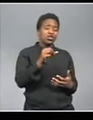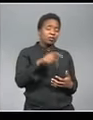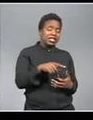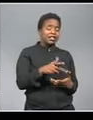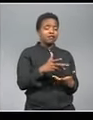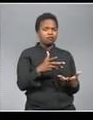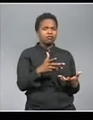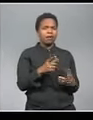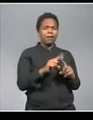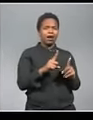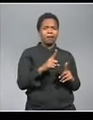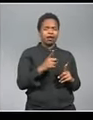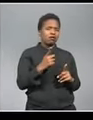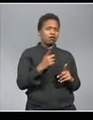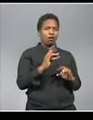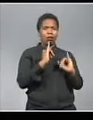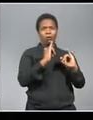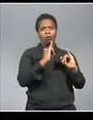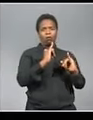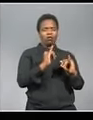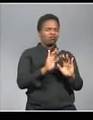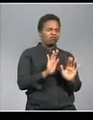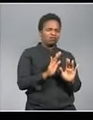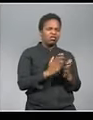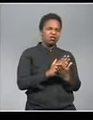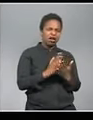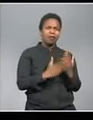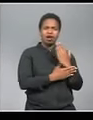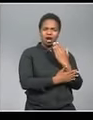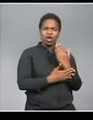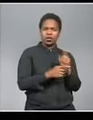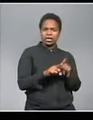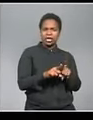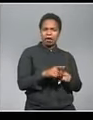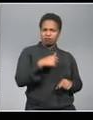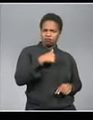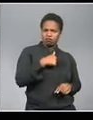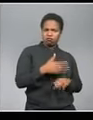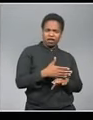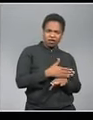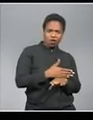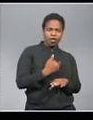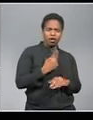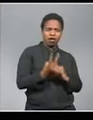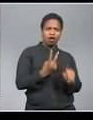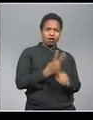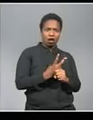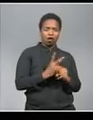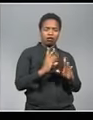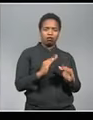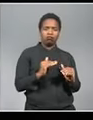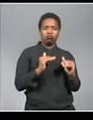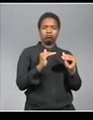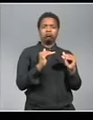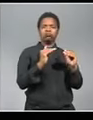we want. It's not the end of the world. And quite a few countries have eventually clawed their way back to investment status after a few